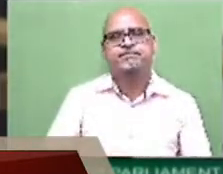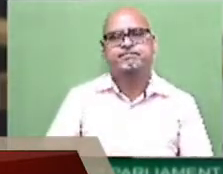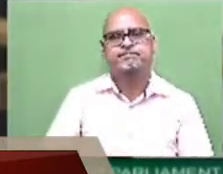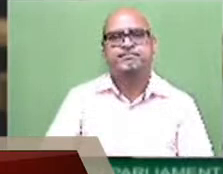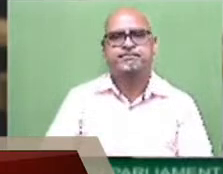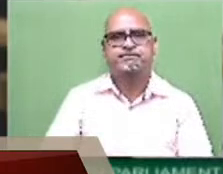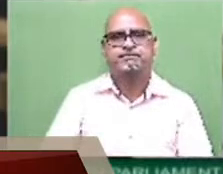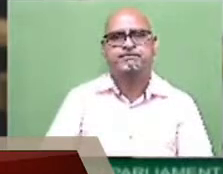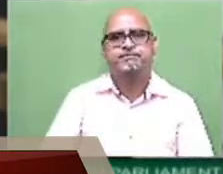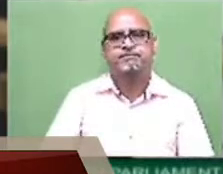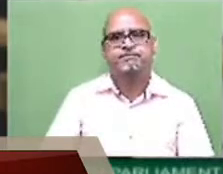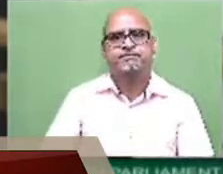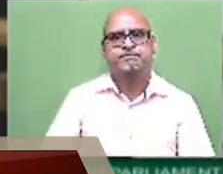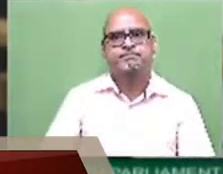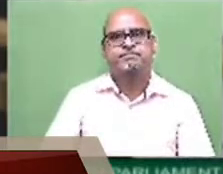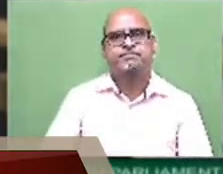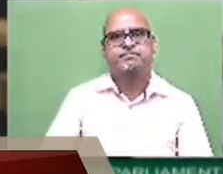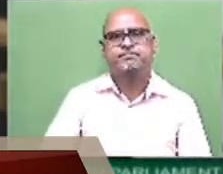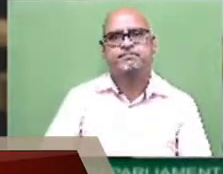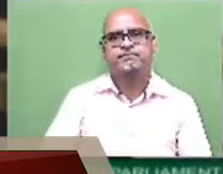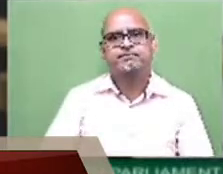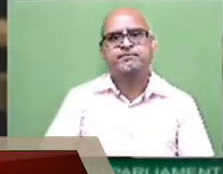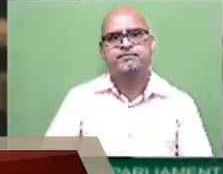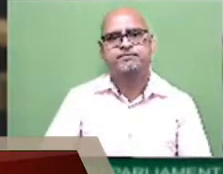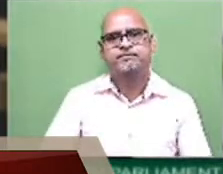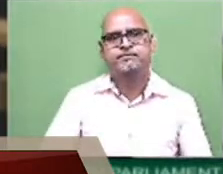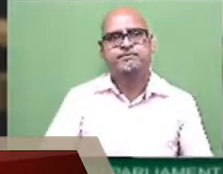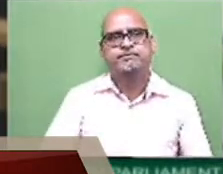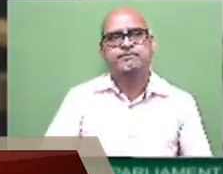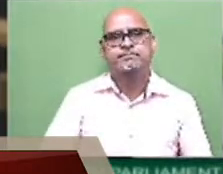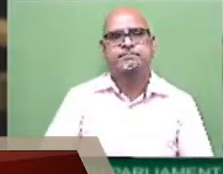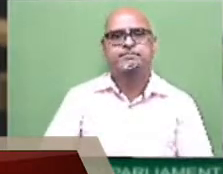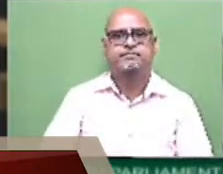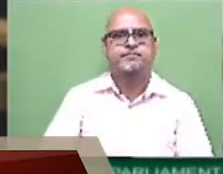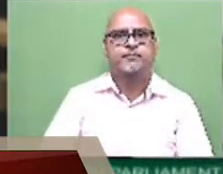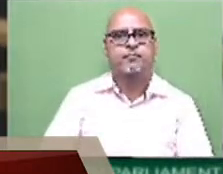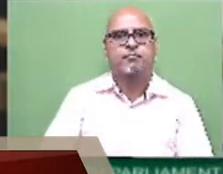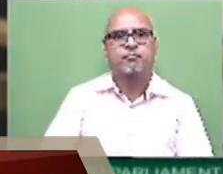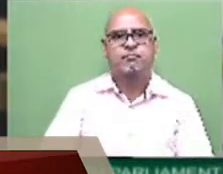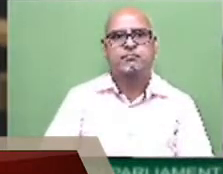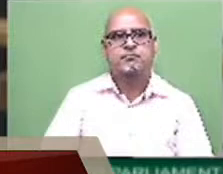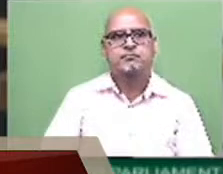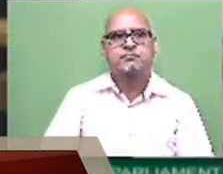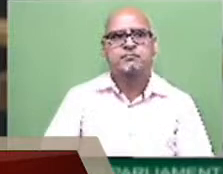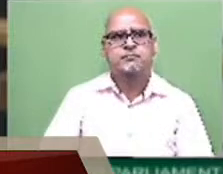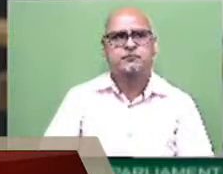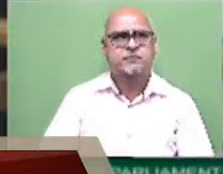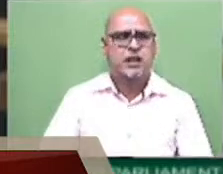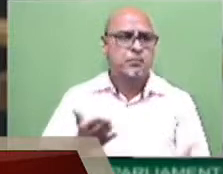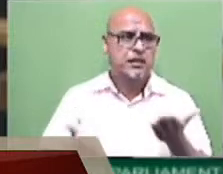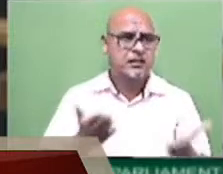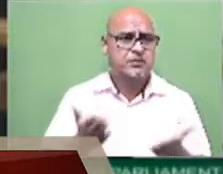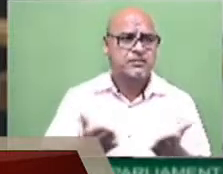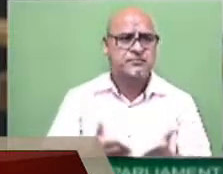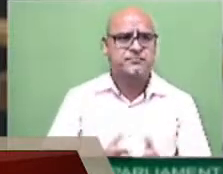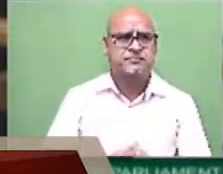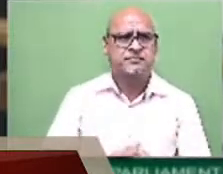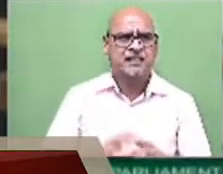this regulation can stand constitutional scrutiny also. Because I can give you an example. If the